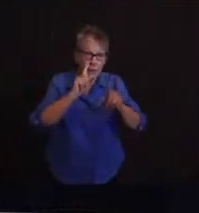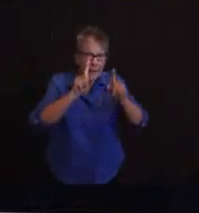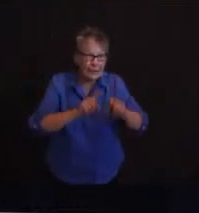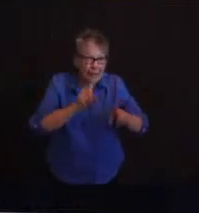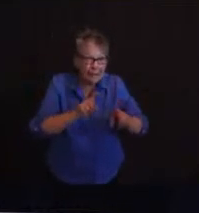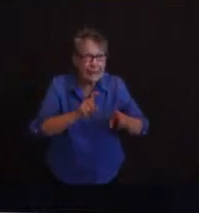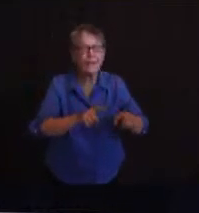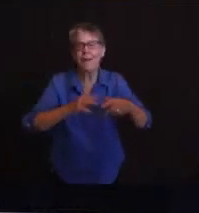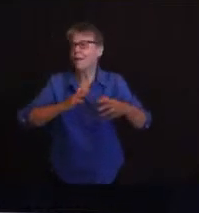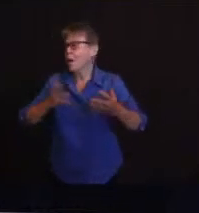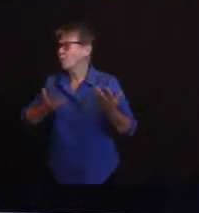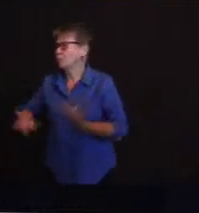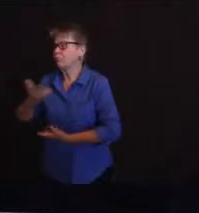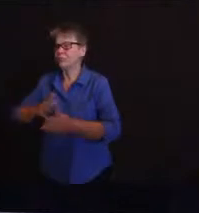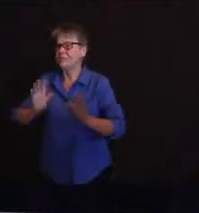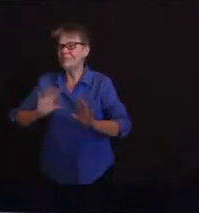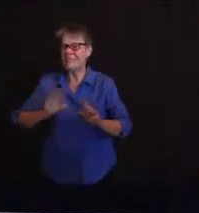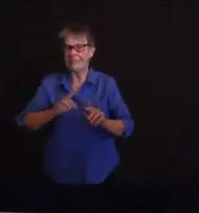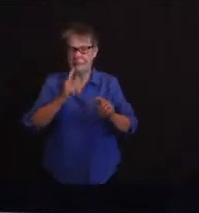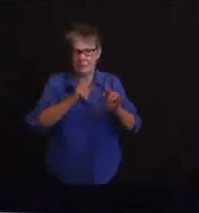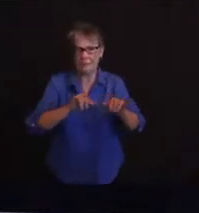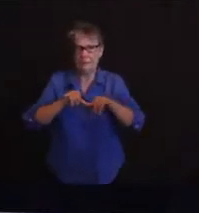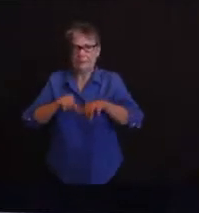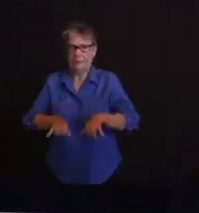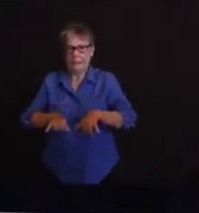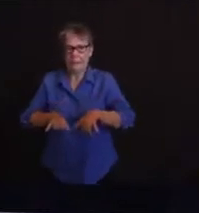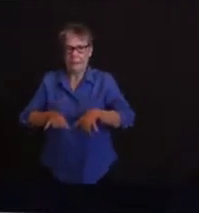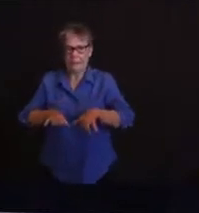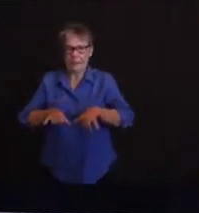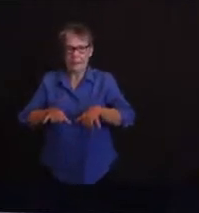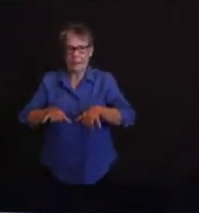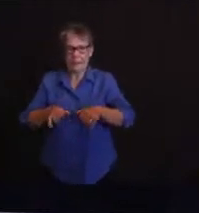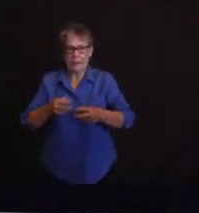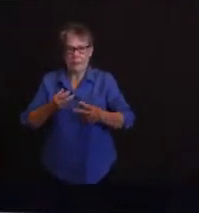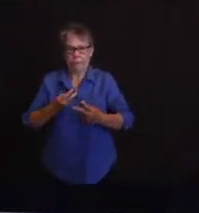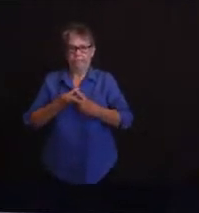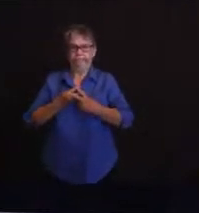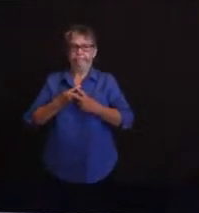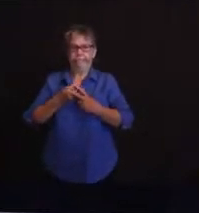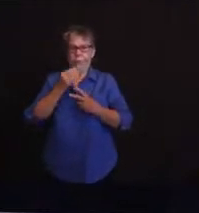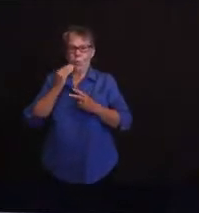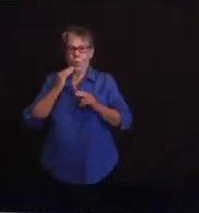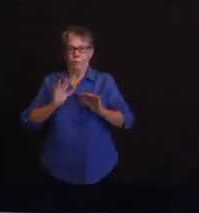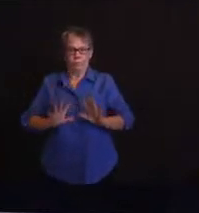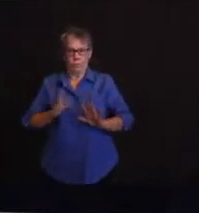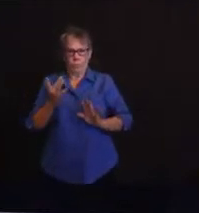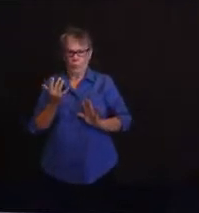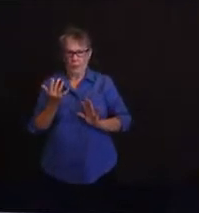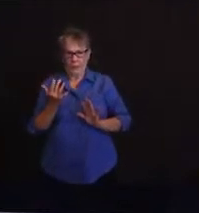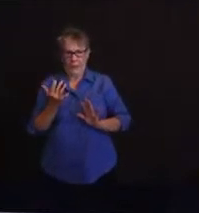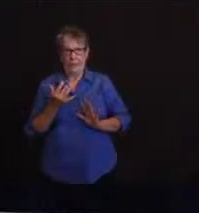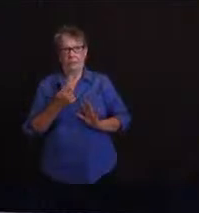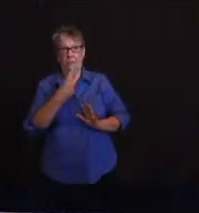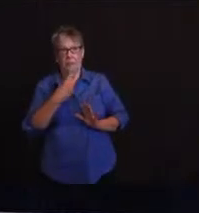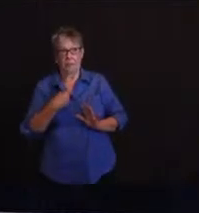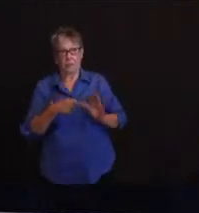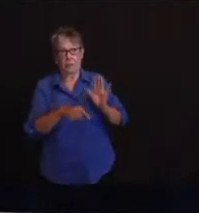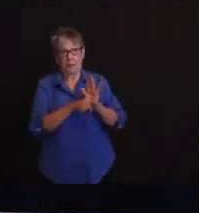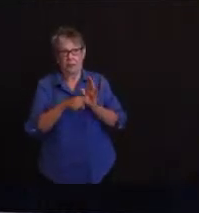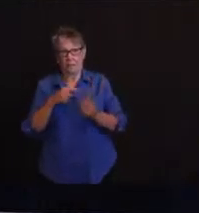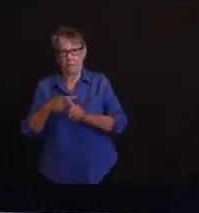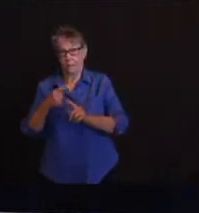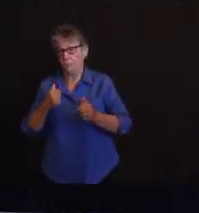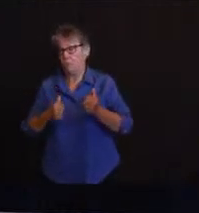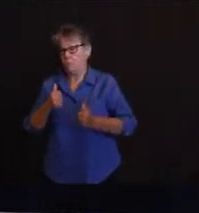hands, and please practice social distancing. Moving on to my daily report, as the governor shared, our